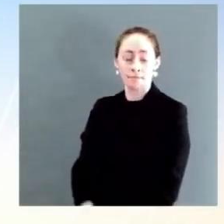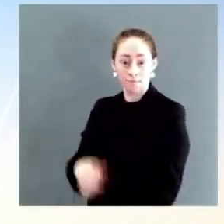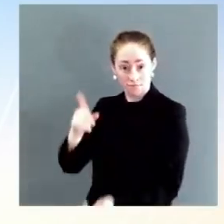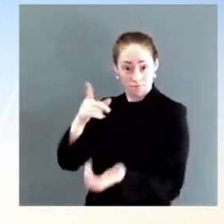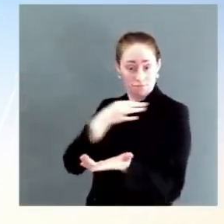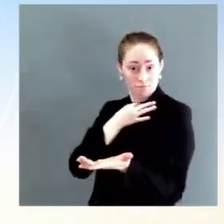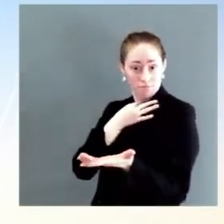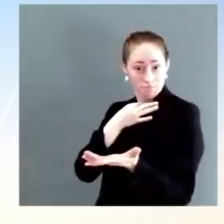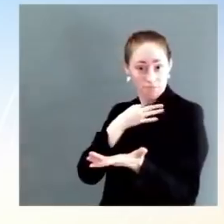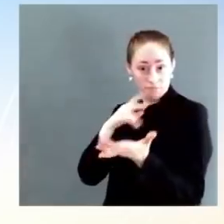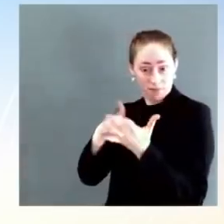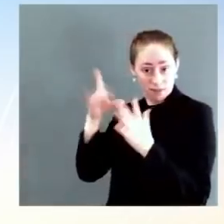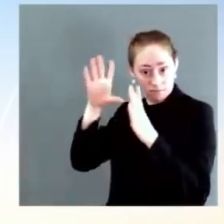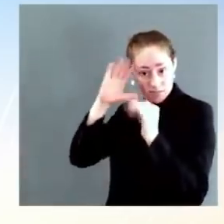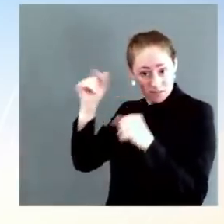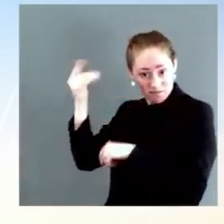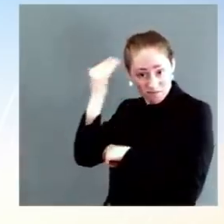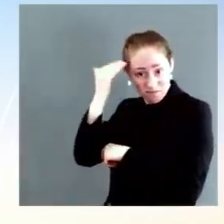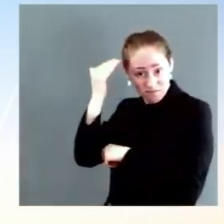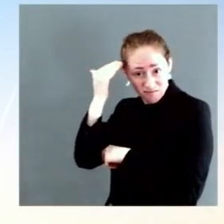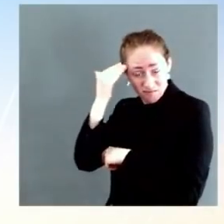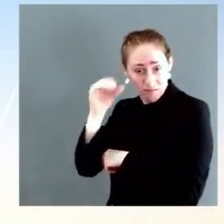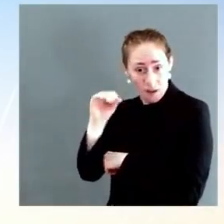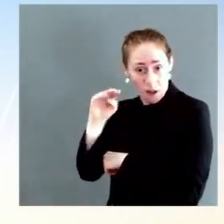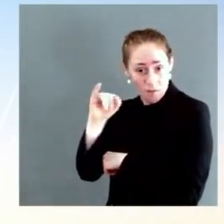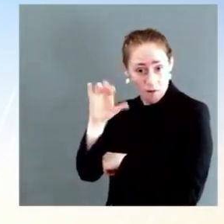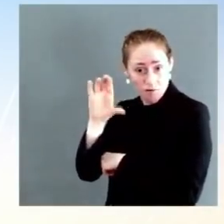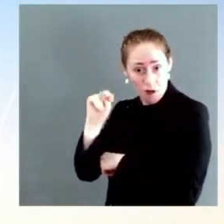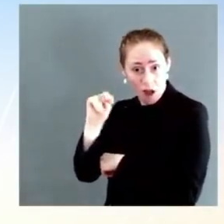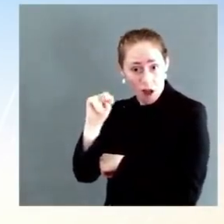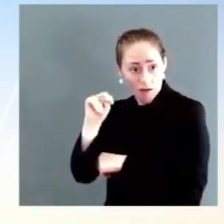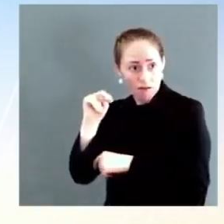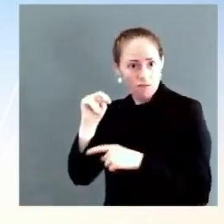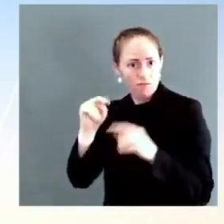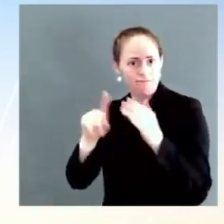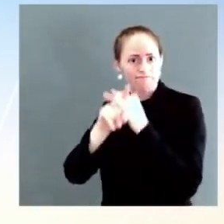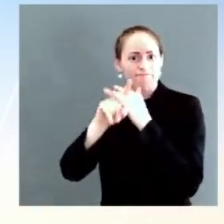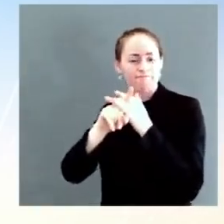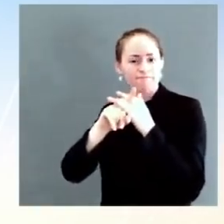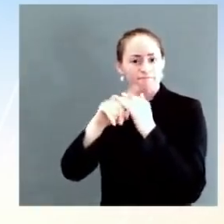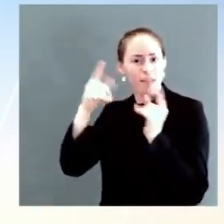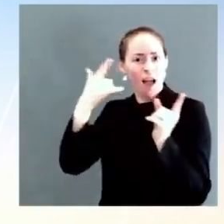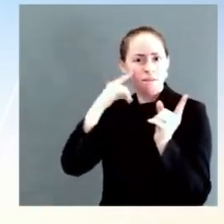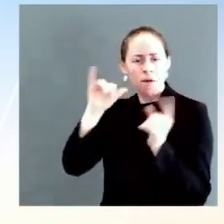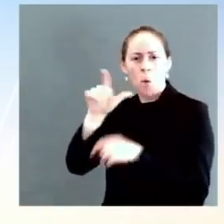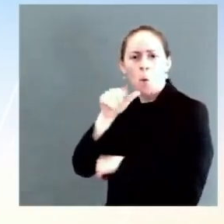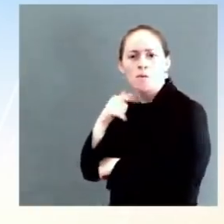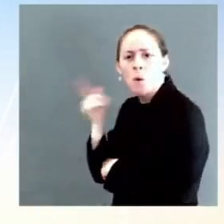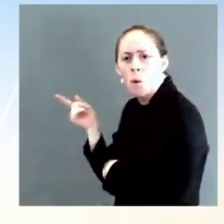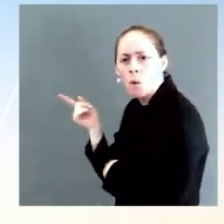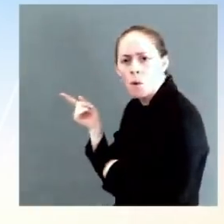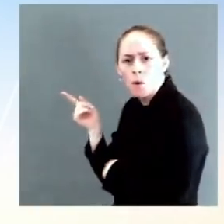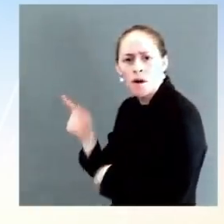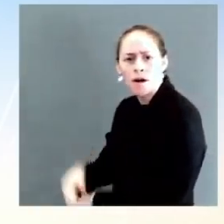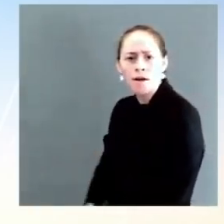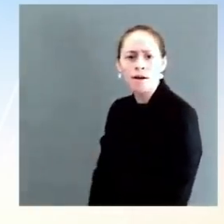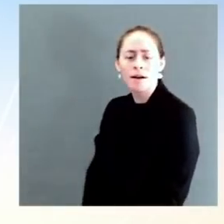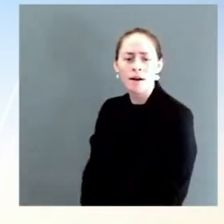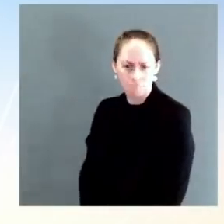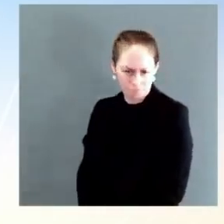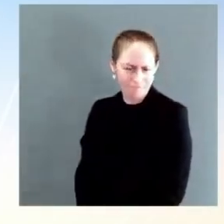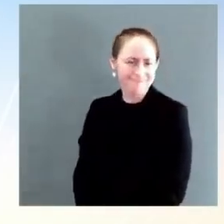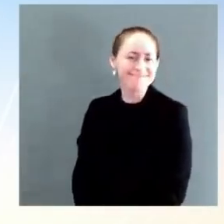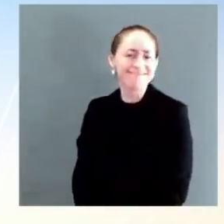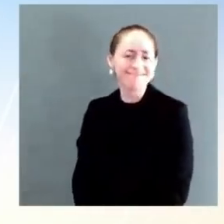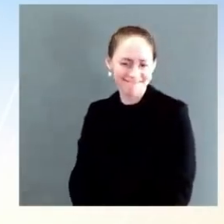day. But was he briefed this afternoon or this morning on the first case? Well, he has a regular briefing with his, I'm not sure if it was this morning or afternoon, he'll receive